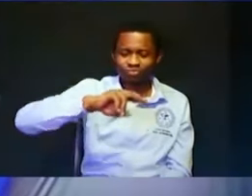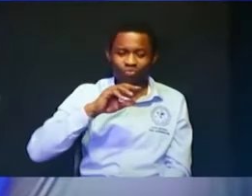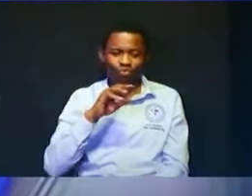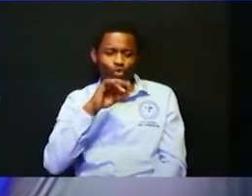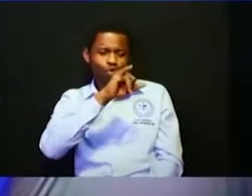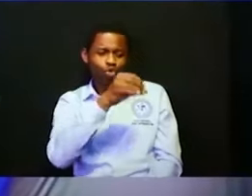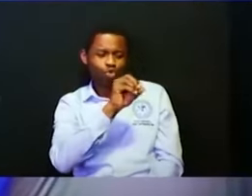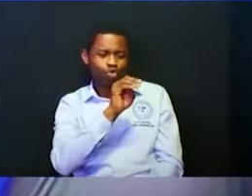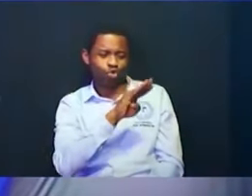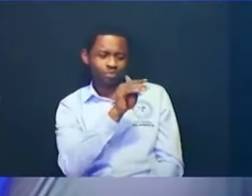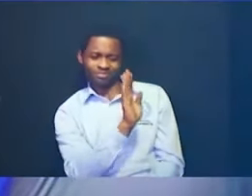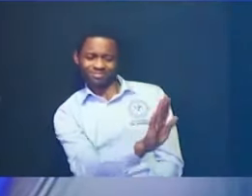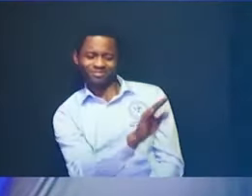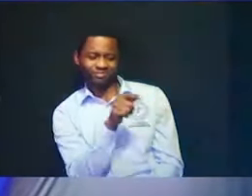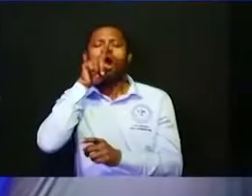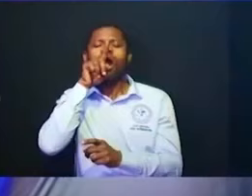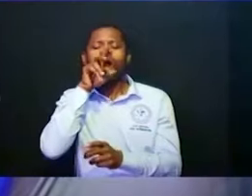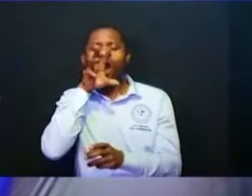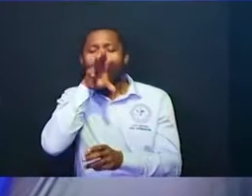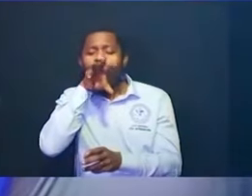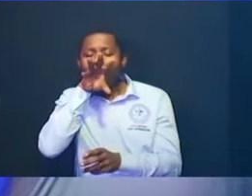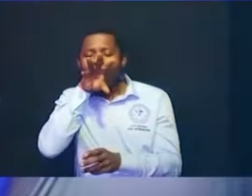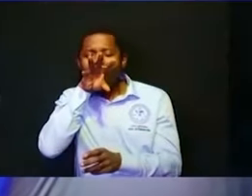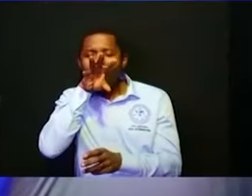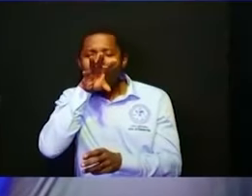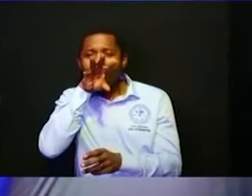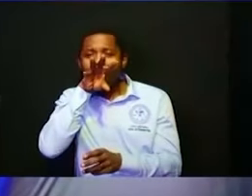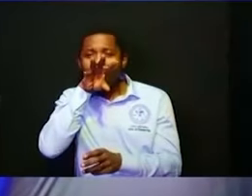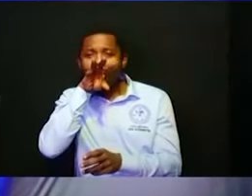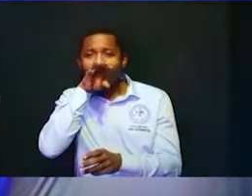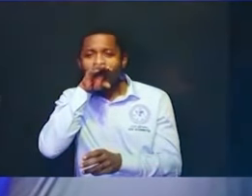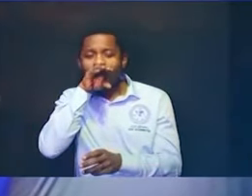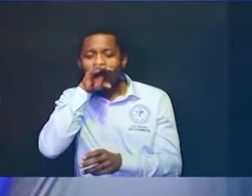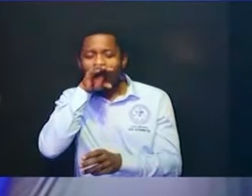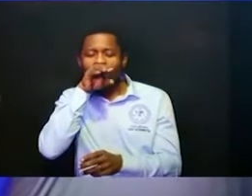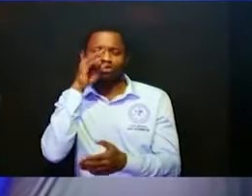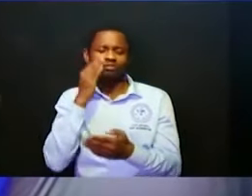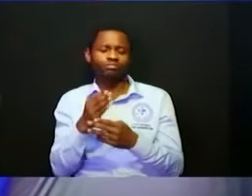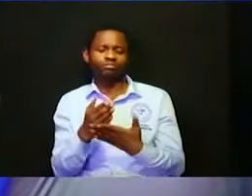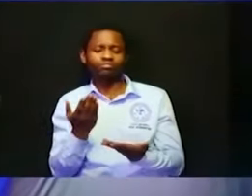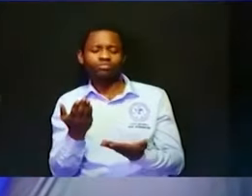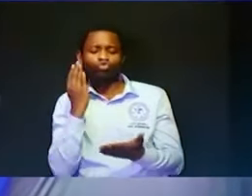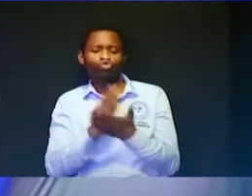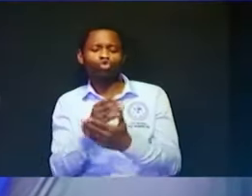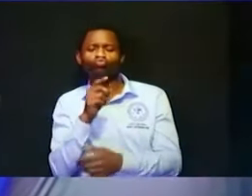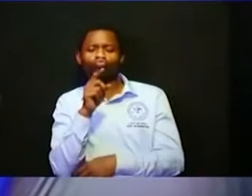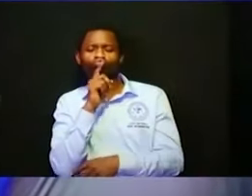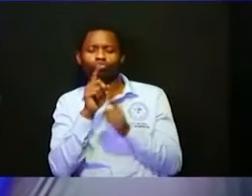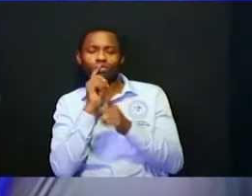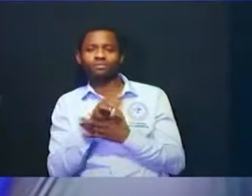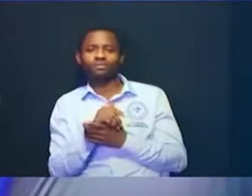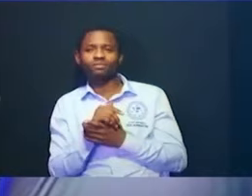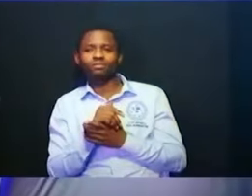dimpa, a di adoya brewa, won't show beer. The voices of the nobles were hushed, and their tongues struck